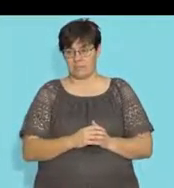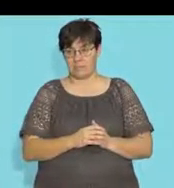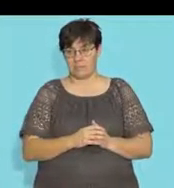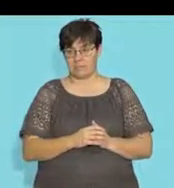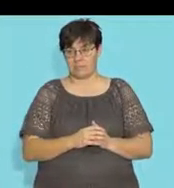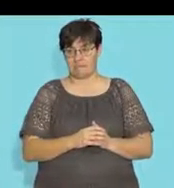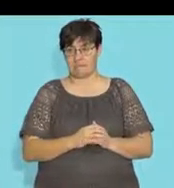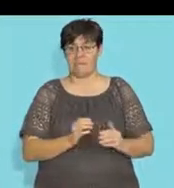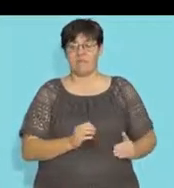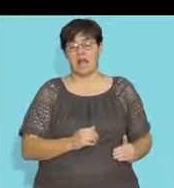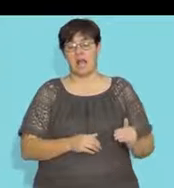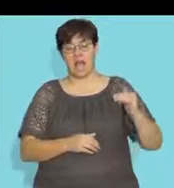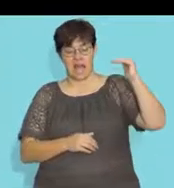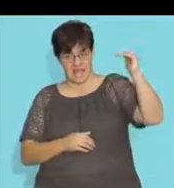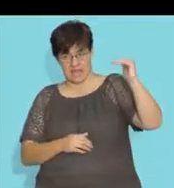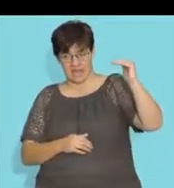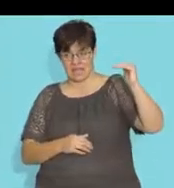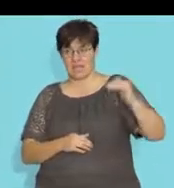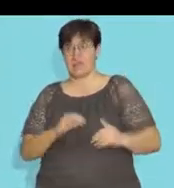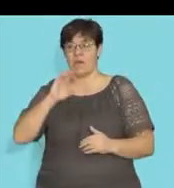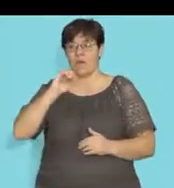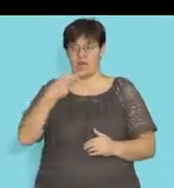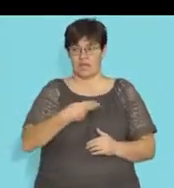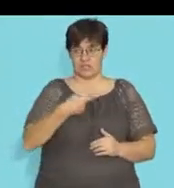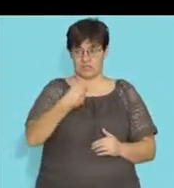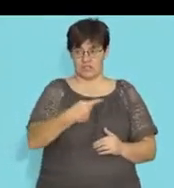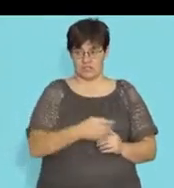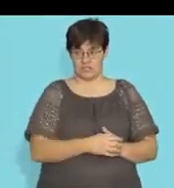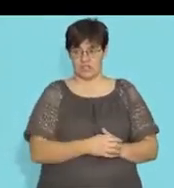ions. Sorry, it's a high concentration of hydroxyl ions